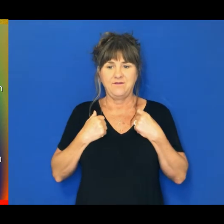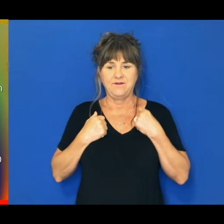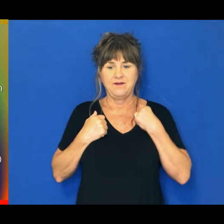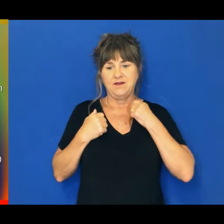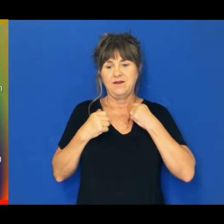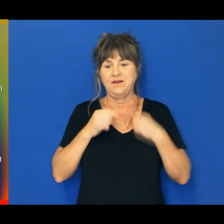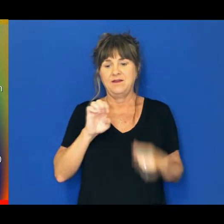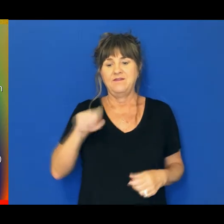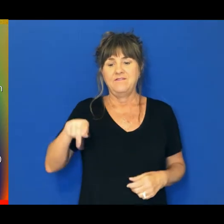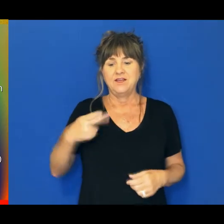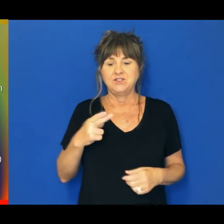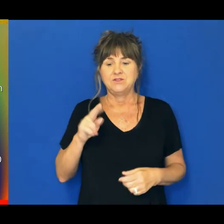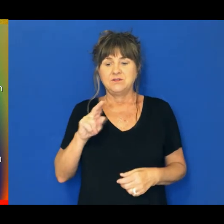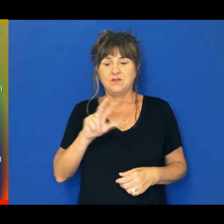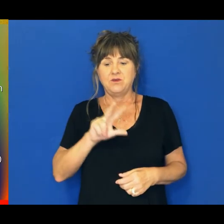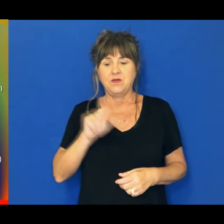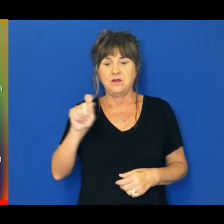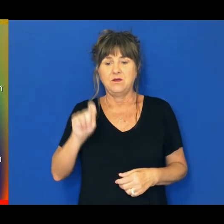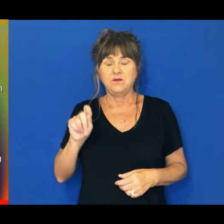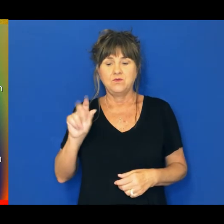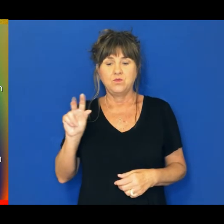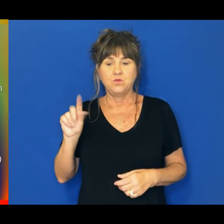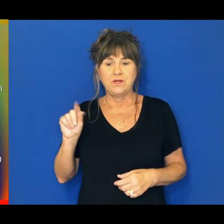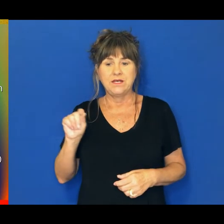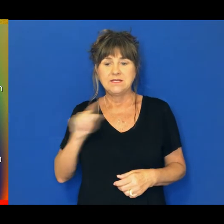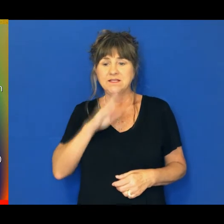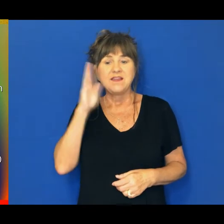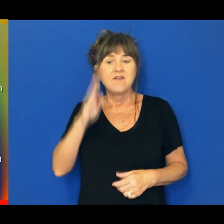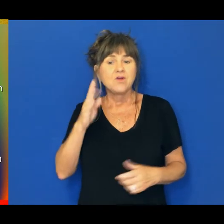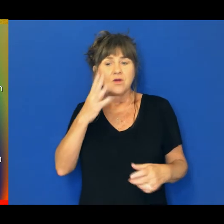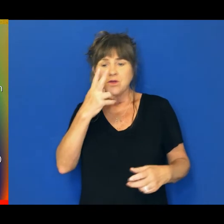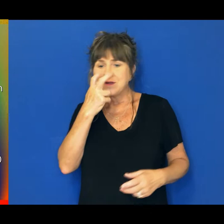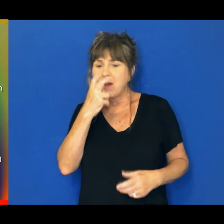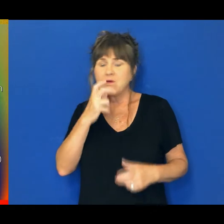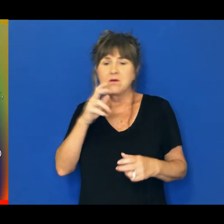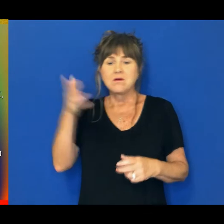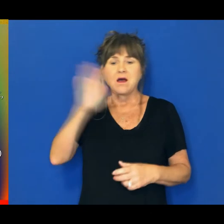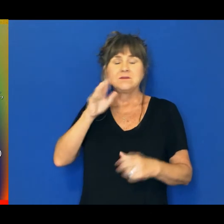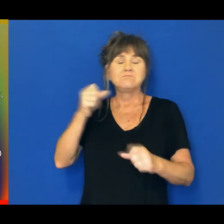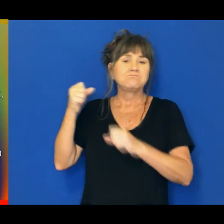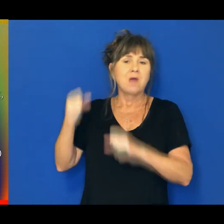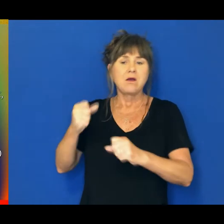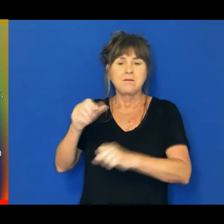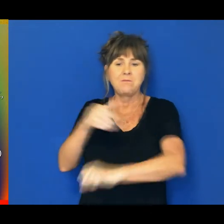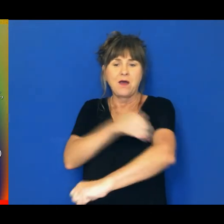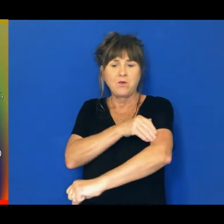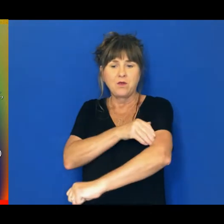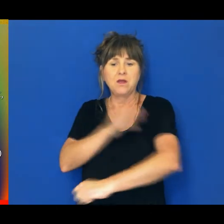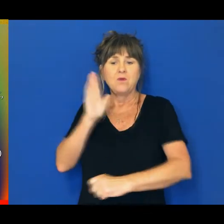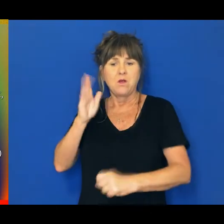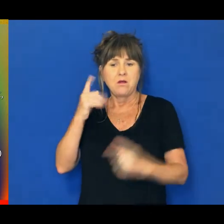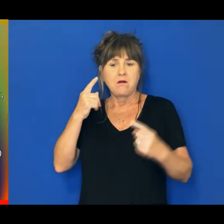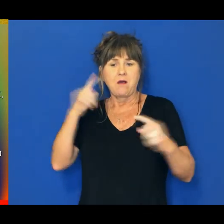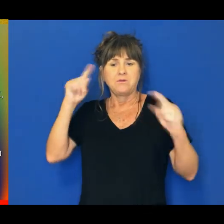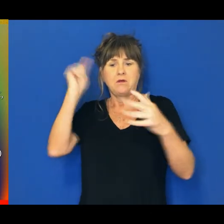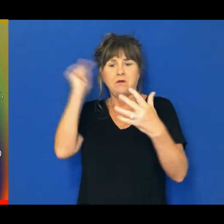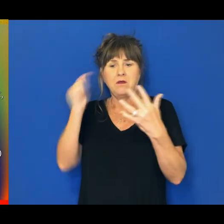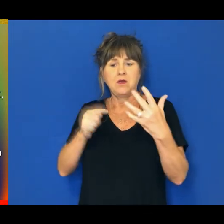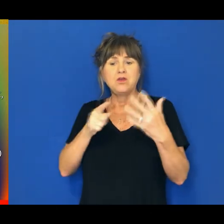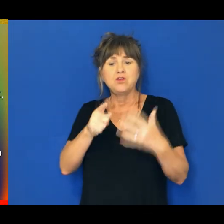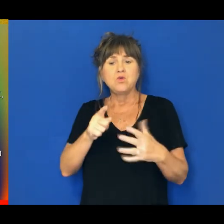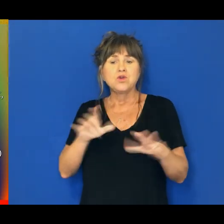mighty power to work in you and accomplish all this. He will achieve infinitely more than your greatest request, your